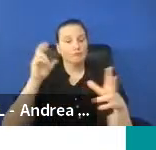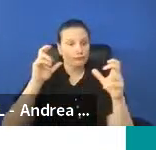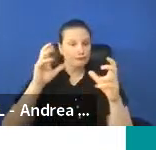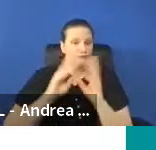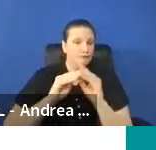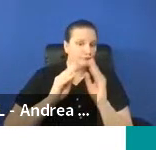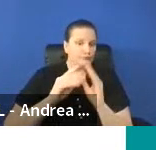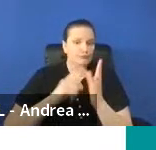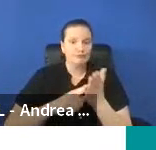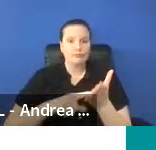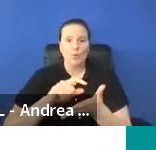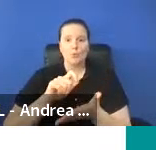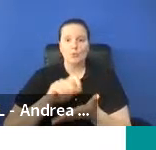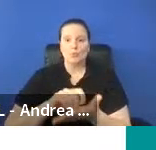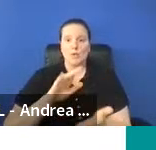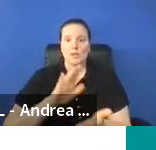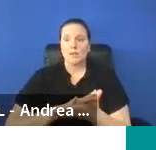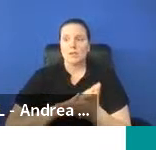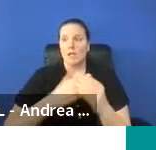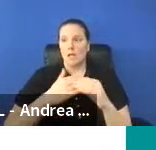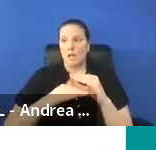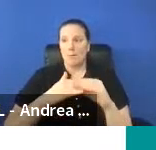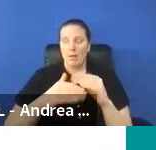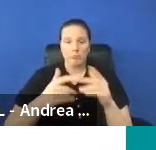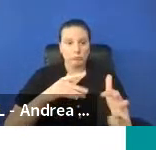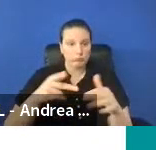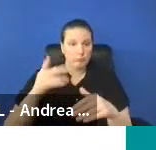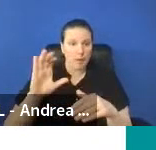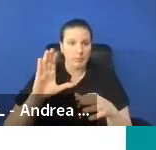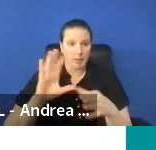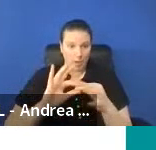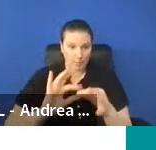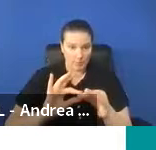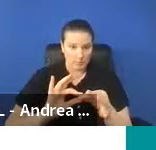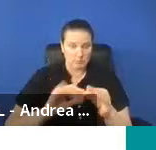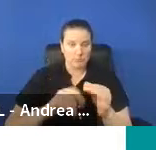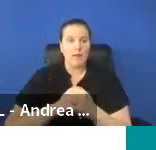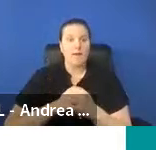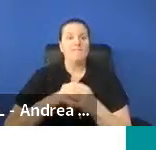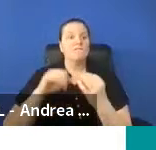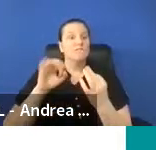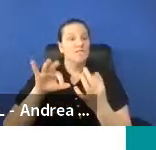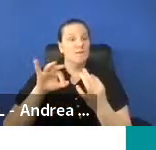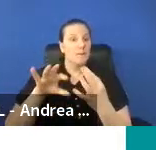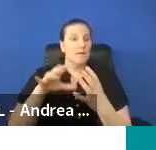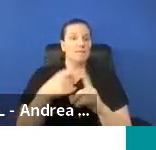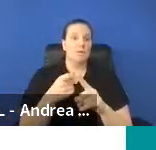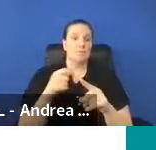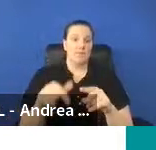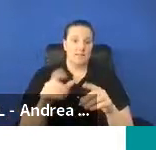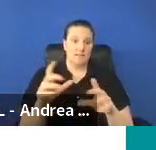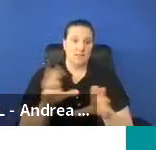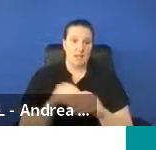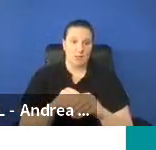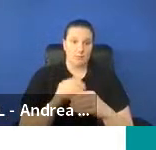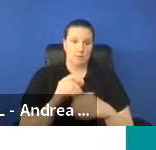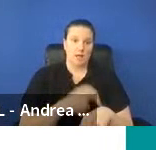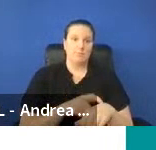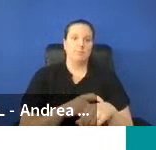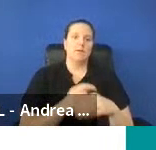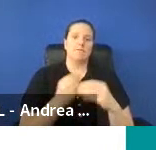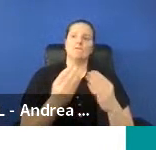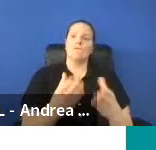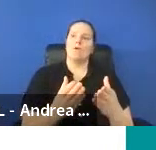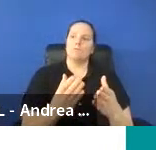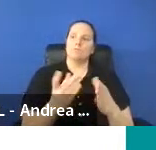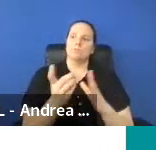groups, and written and emailed public comments. The feedback gathered during this engagement period will inform the design